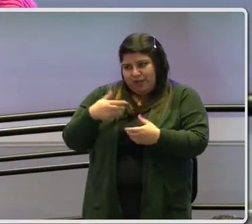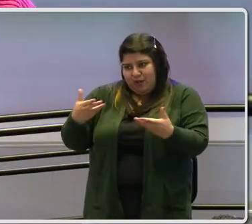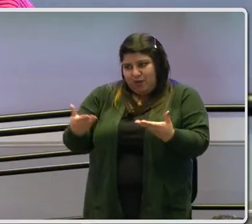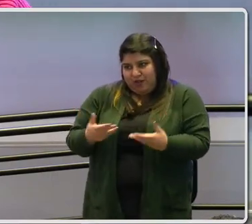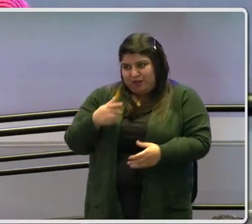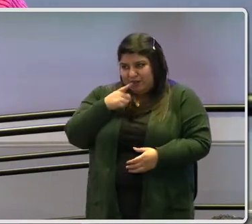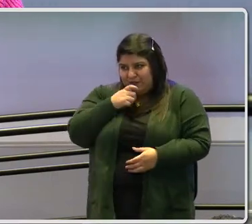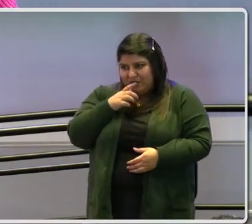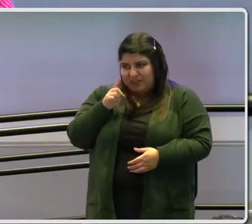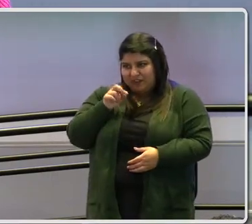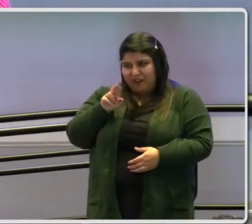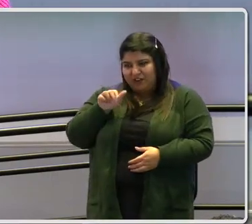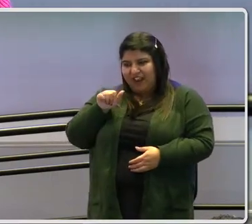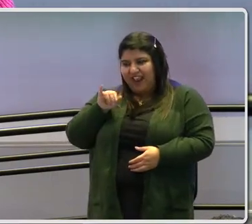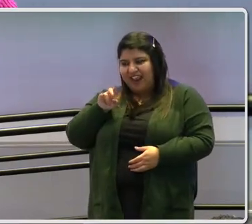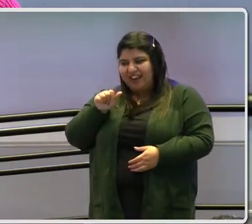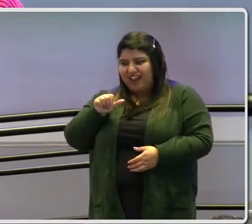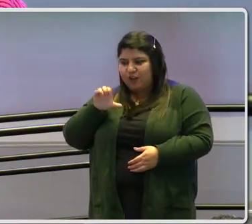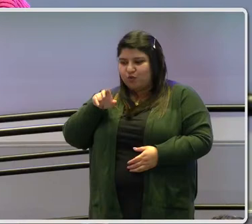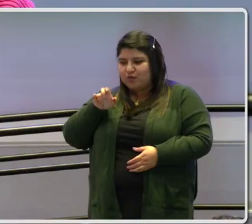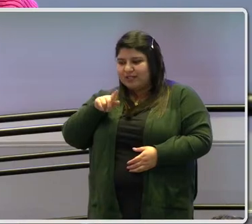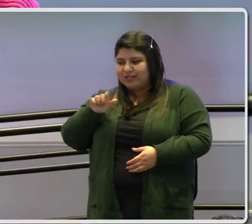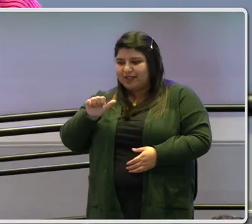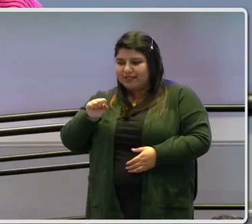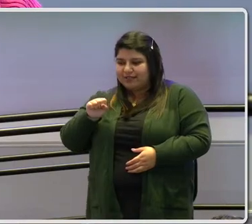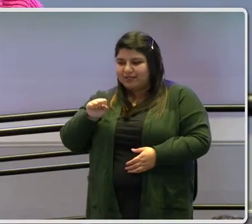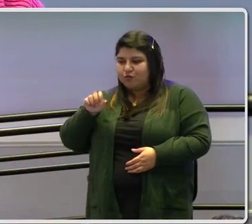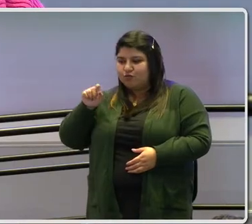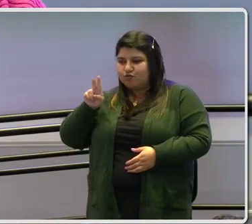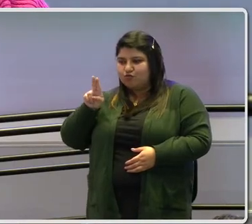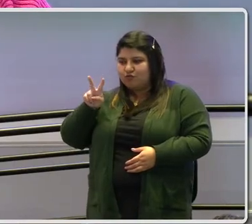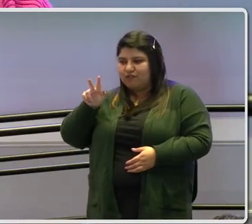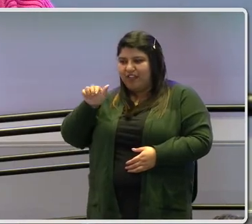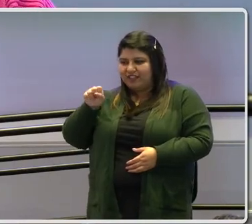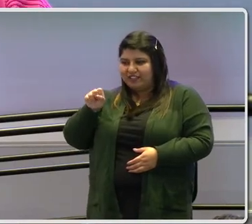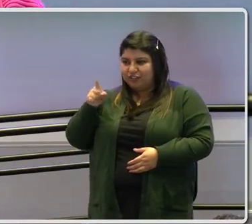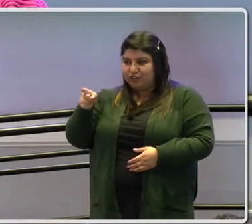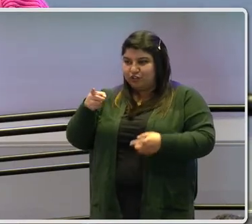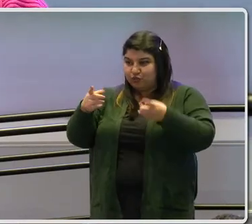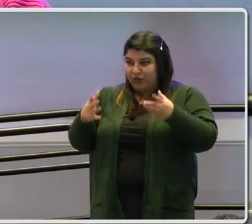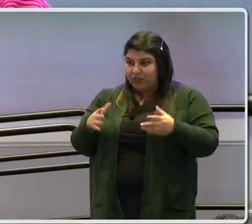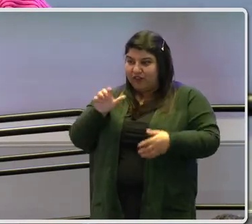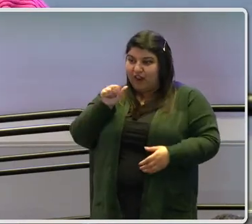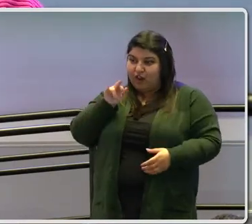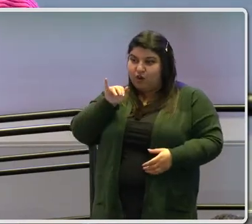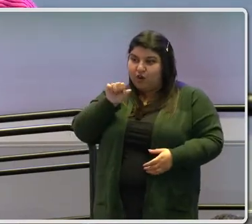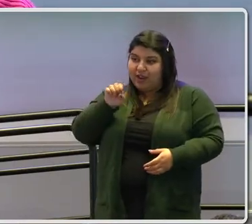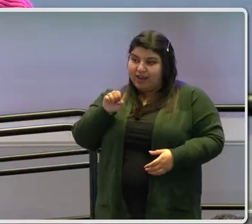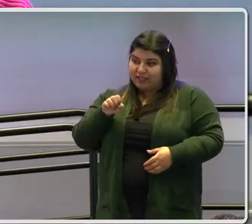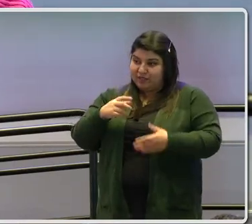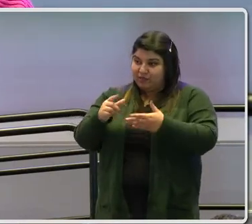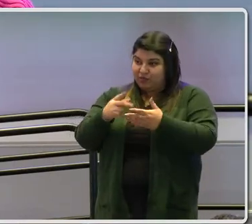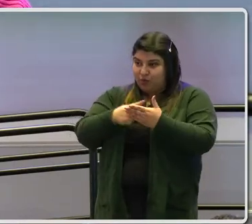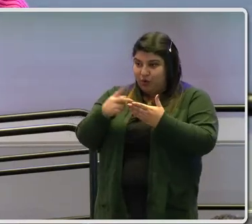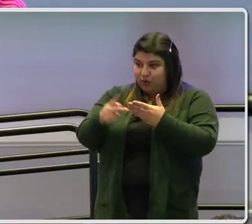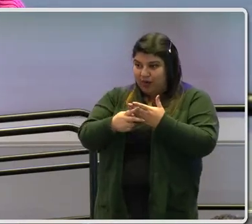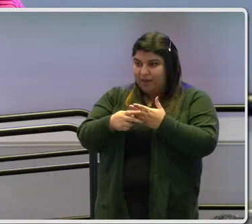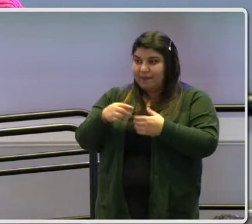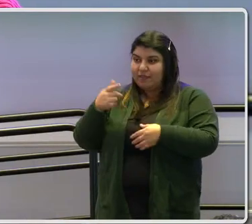welcoming Dr. Ada Quenzes Uvas, Director of the ARISE Program, the ANAPISI Grant, and